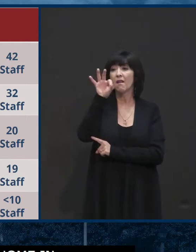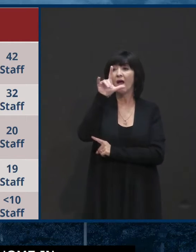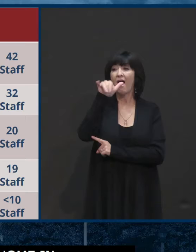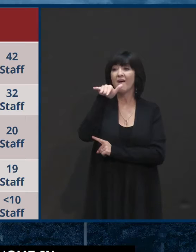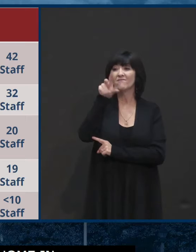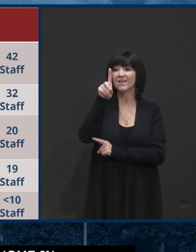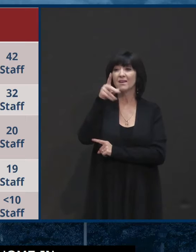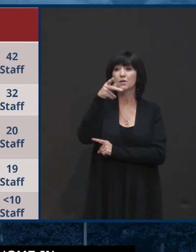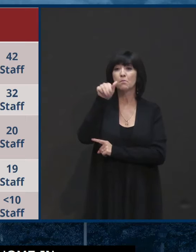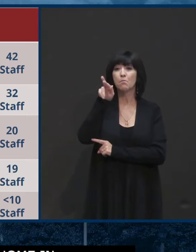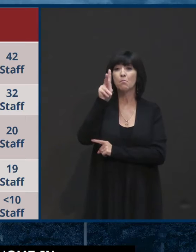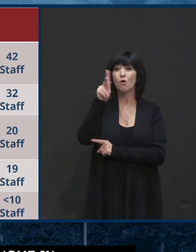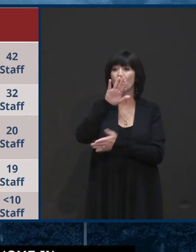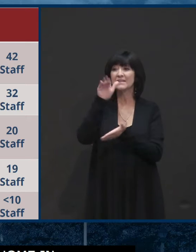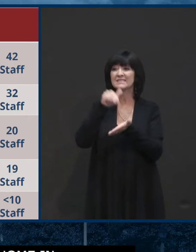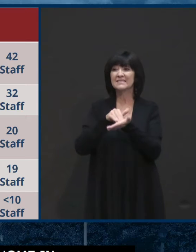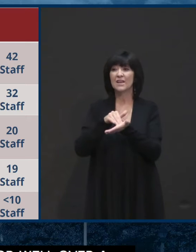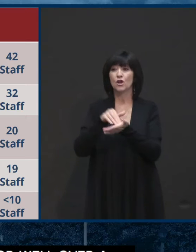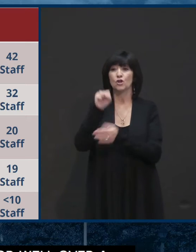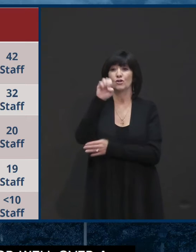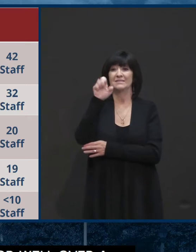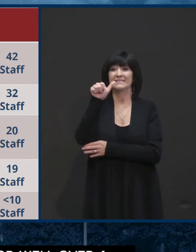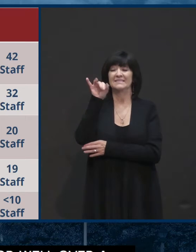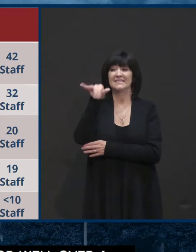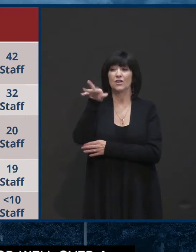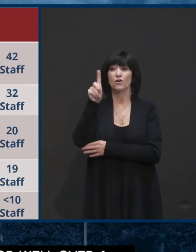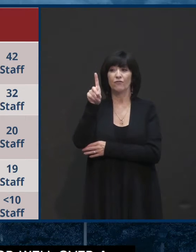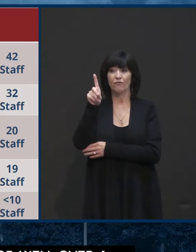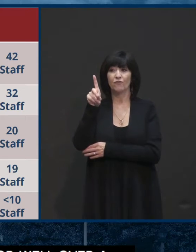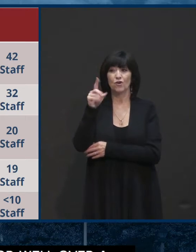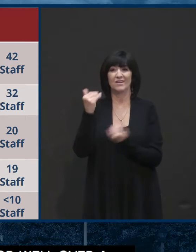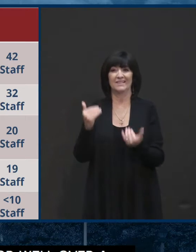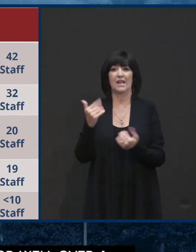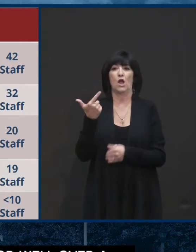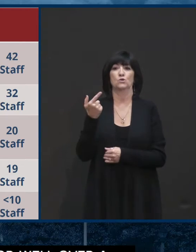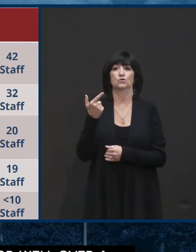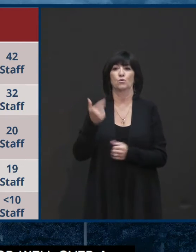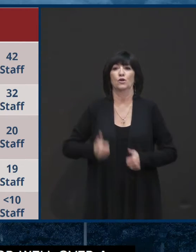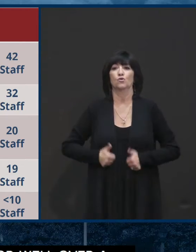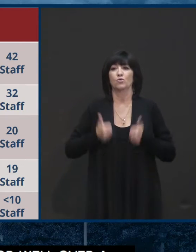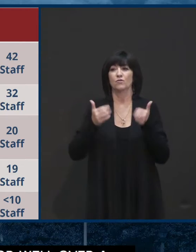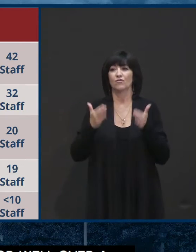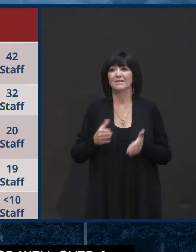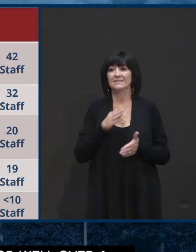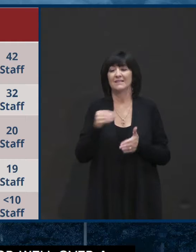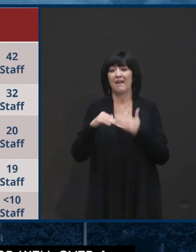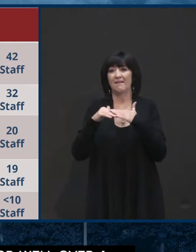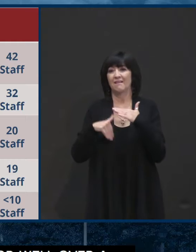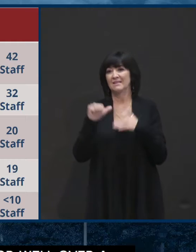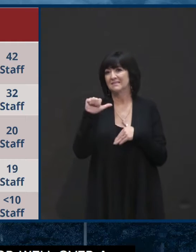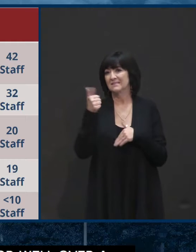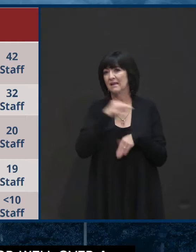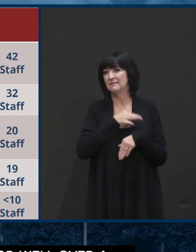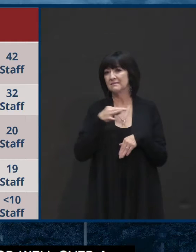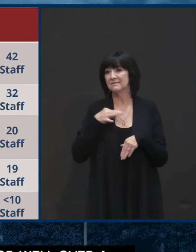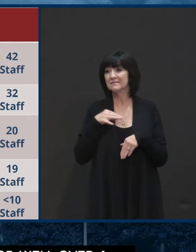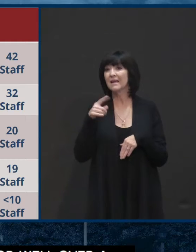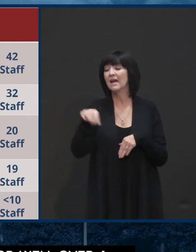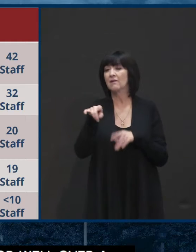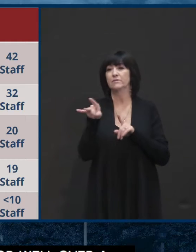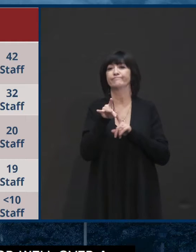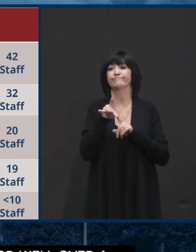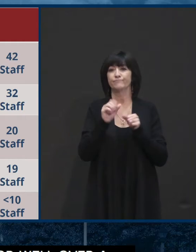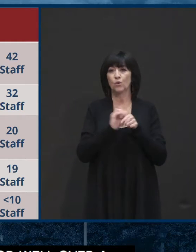which has now 21 residents and less than 10 staff who are positive. Over, though, the past couple